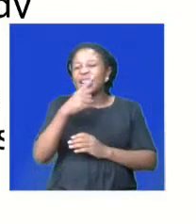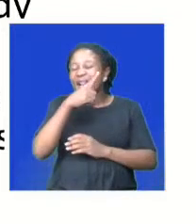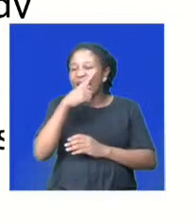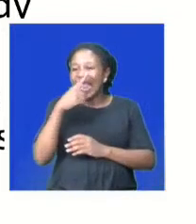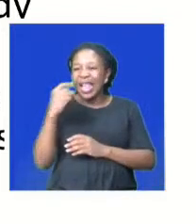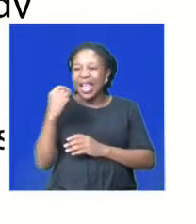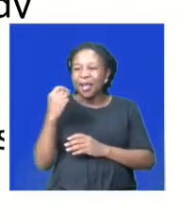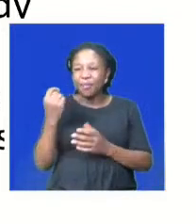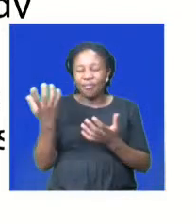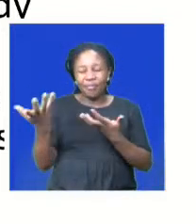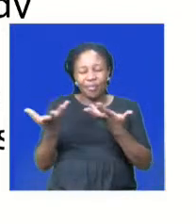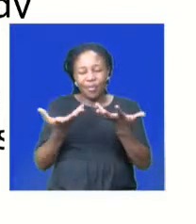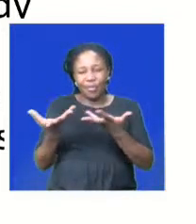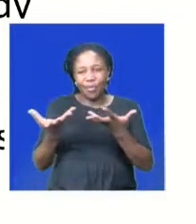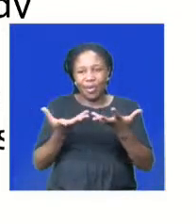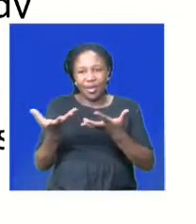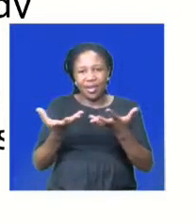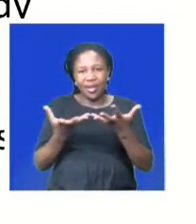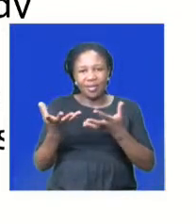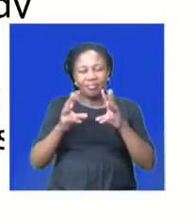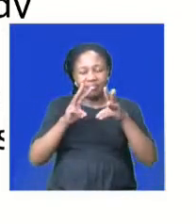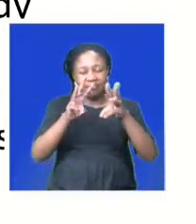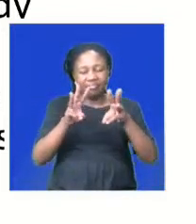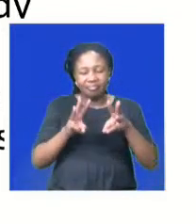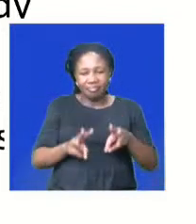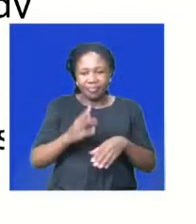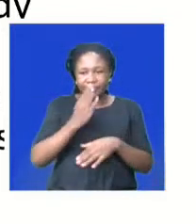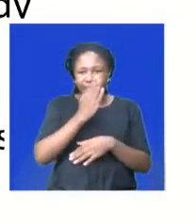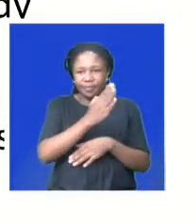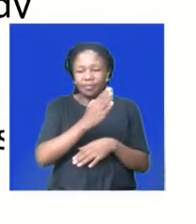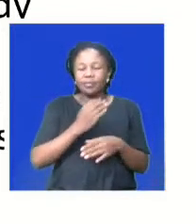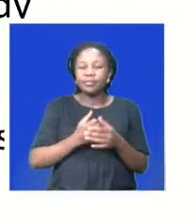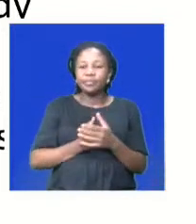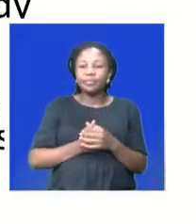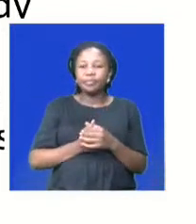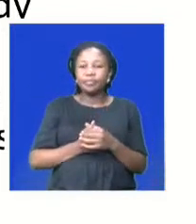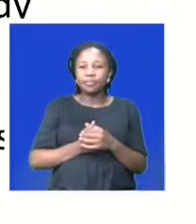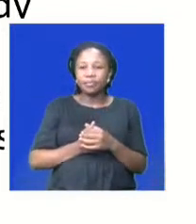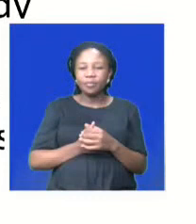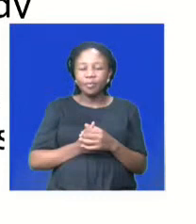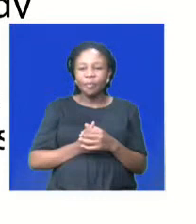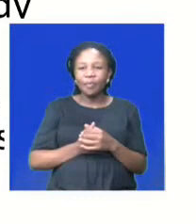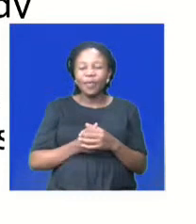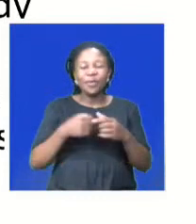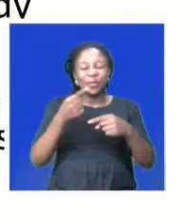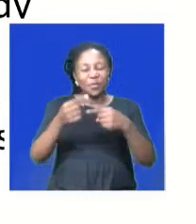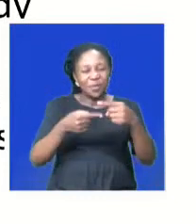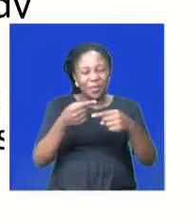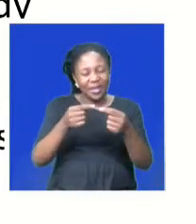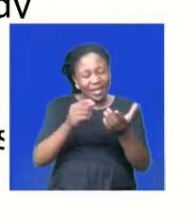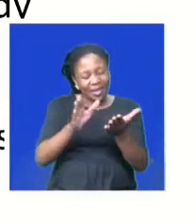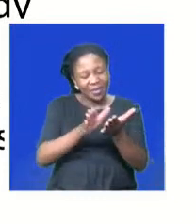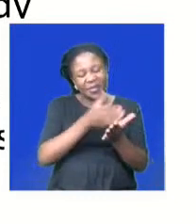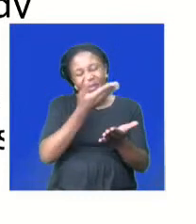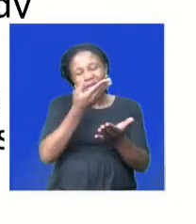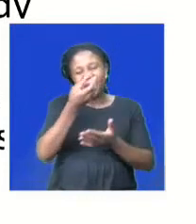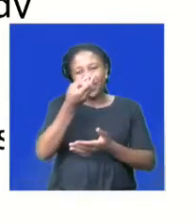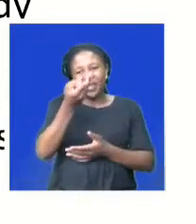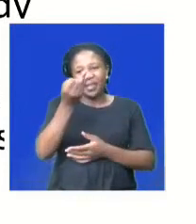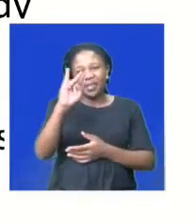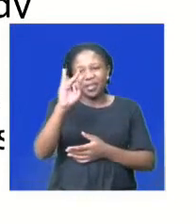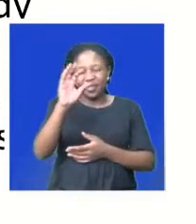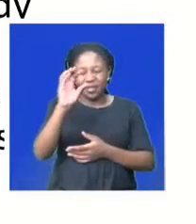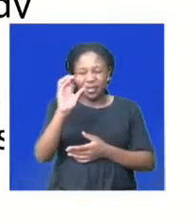name of the place where your home is found. And then on page 20, my beautiful